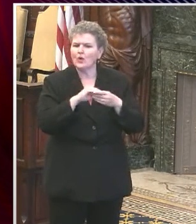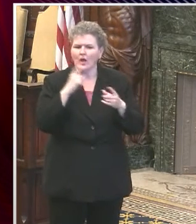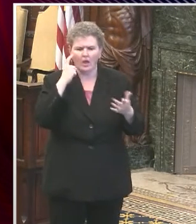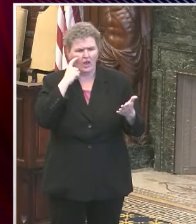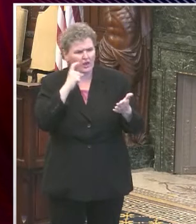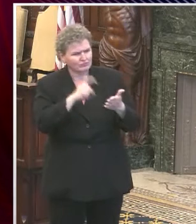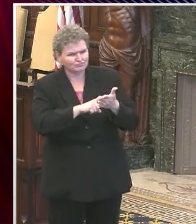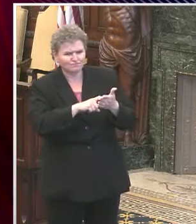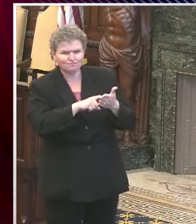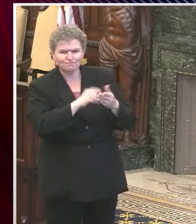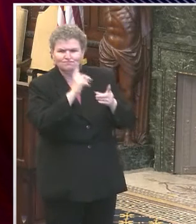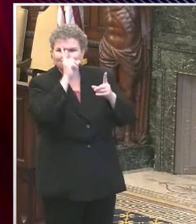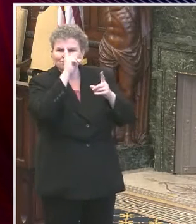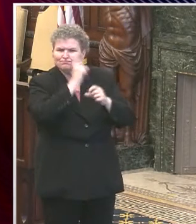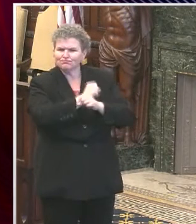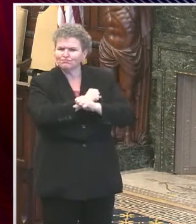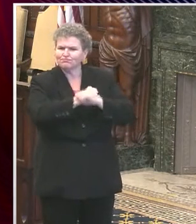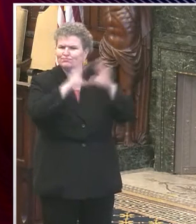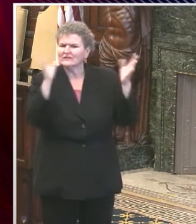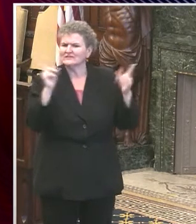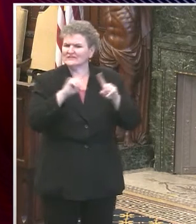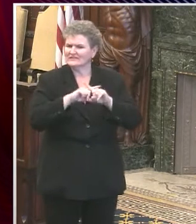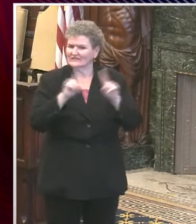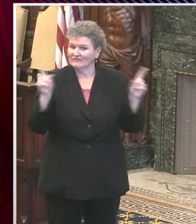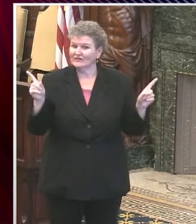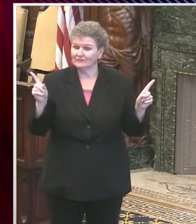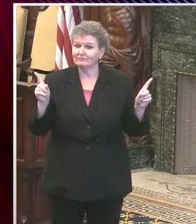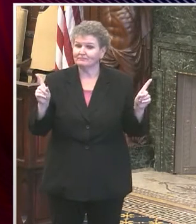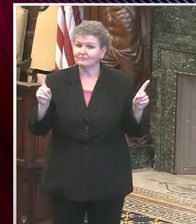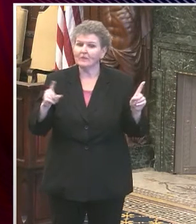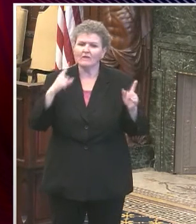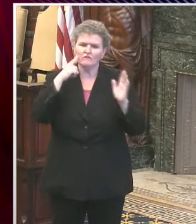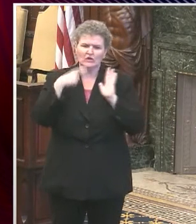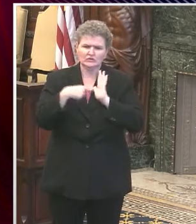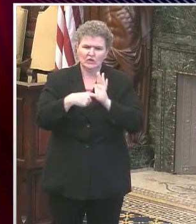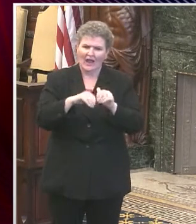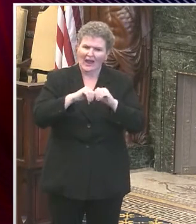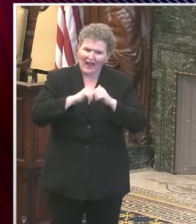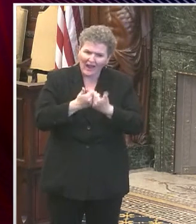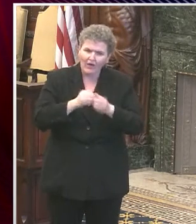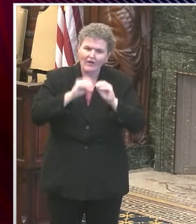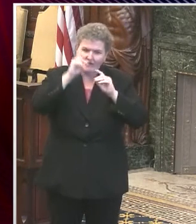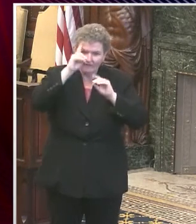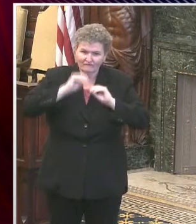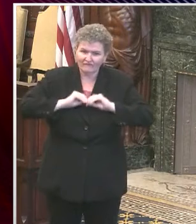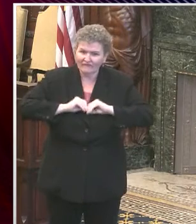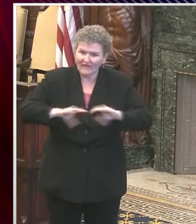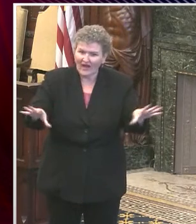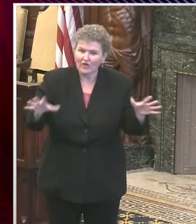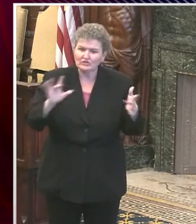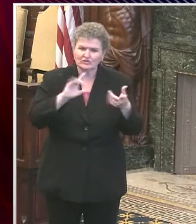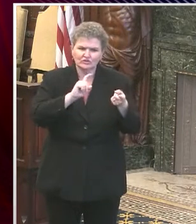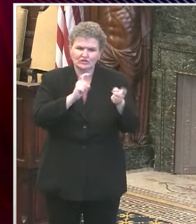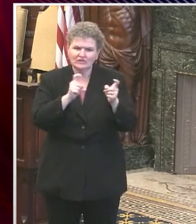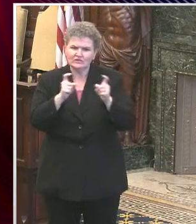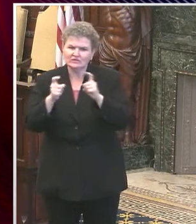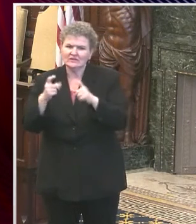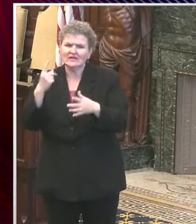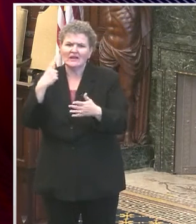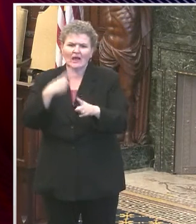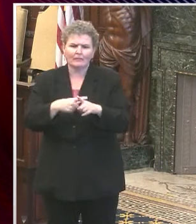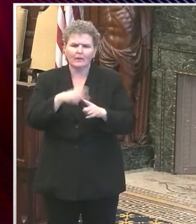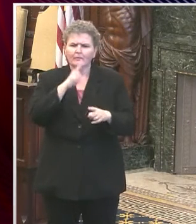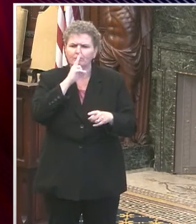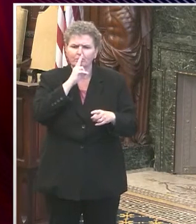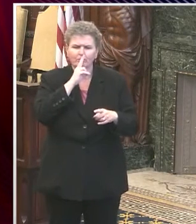itself won't. Those case studies, we're going to remove the identifiers so people won't know who's involved, and we're going to change the names. We're posting our first